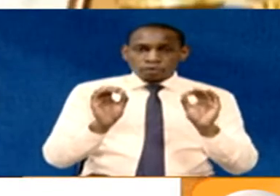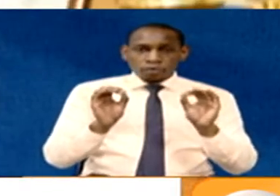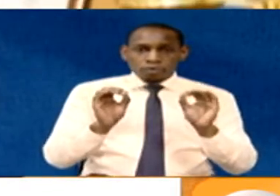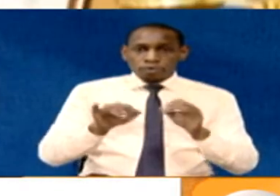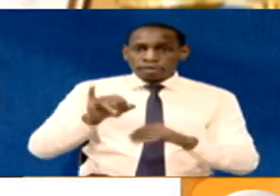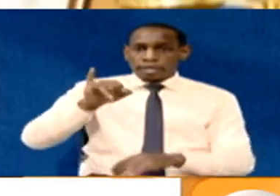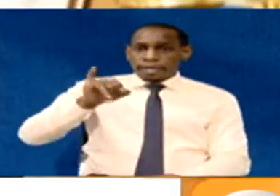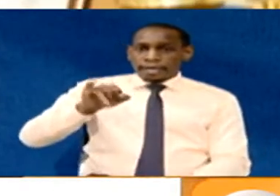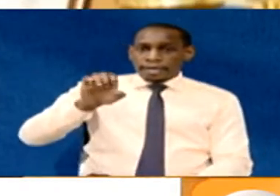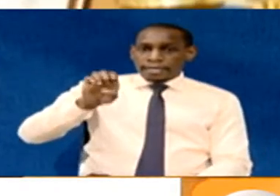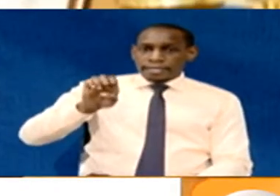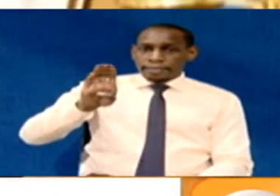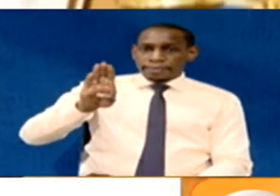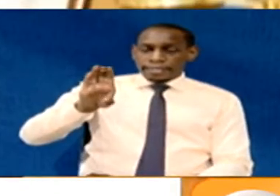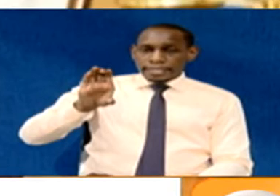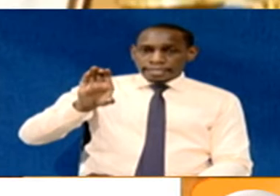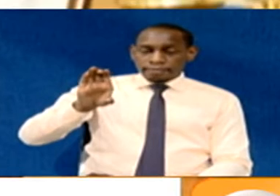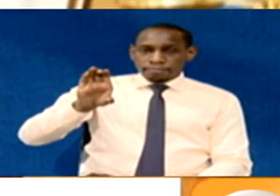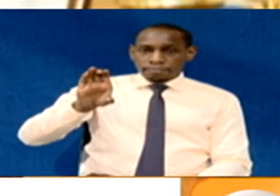IEBC,